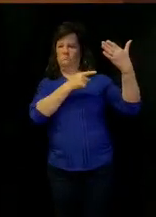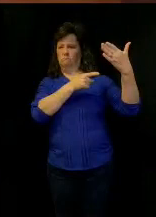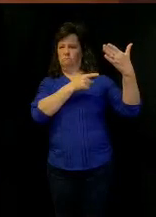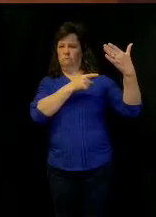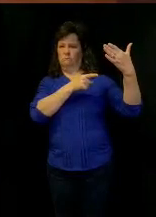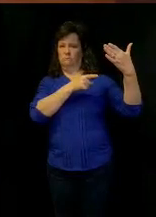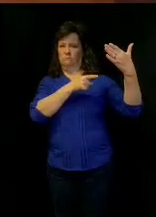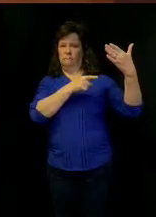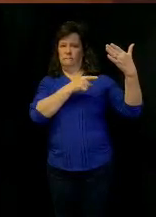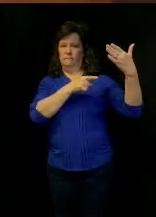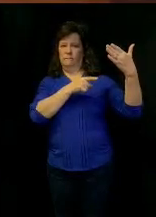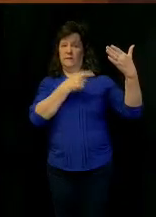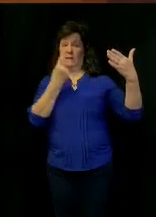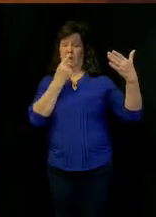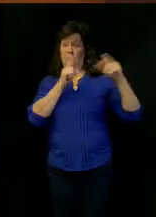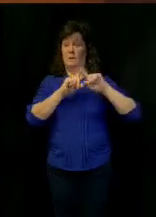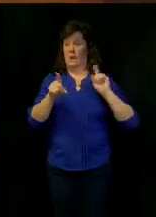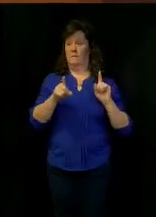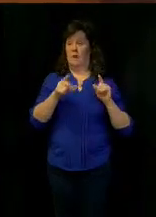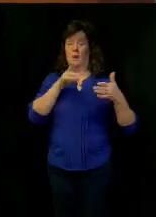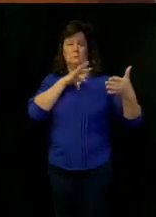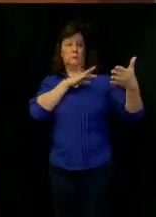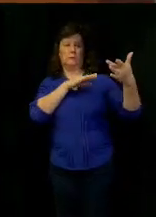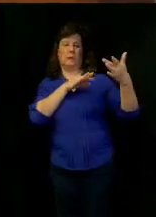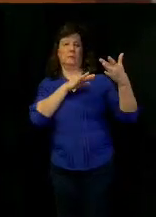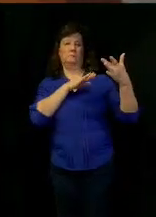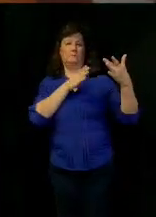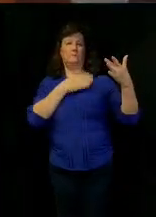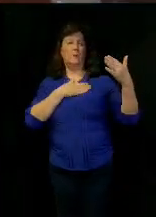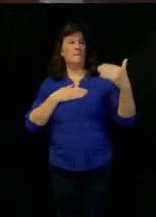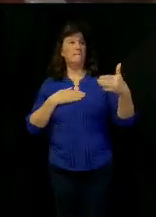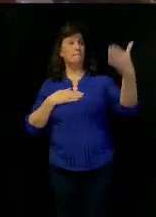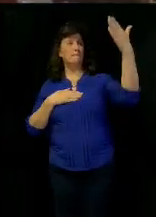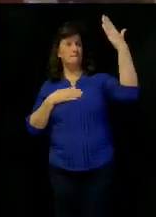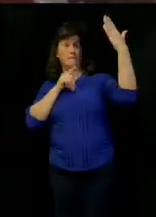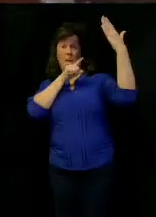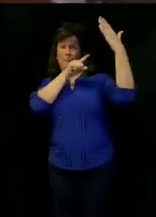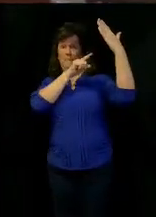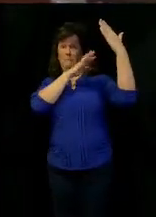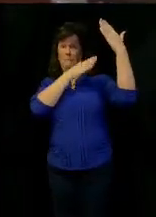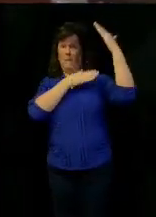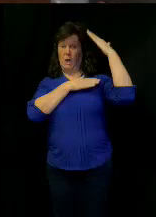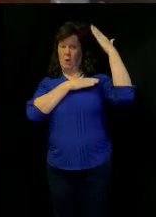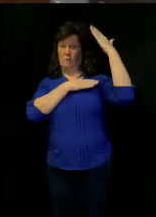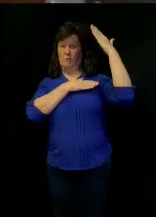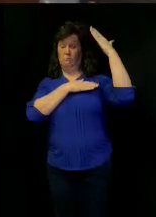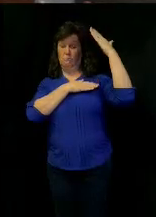Listen, I'm looking at somewhere different. My mirrors, I don't know what you're looking into.